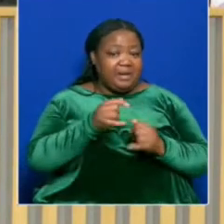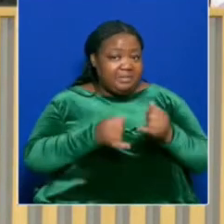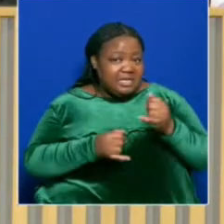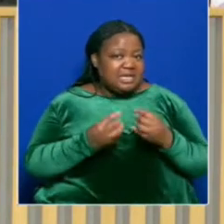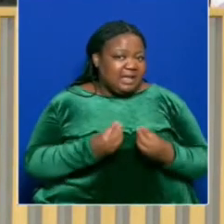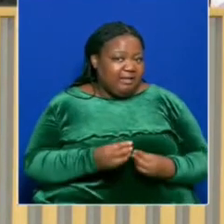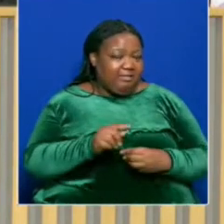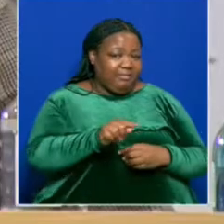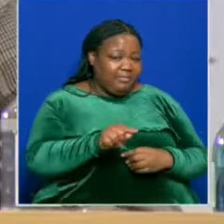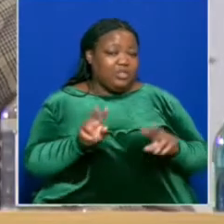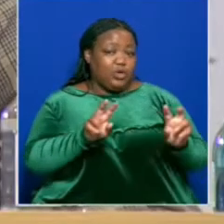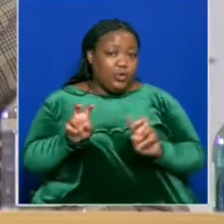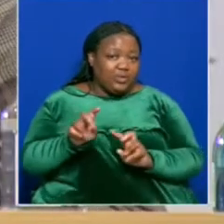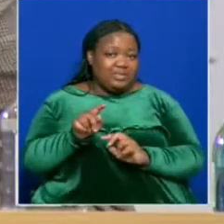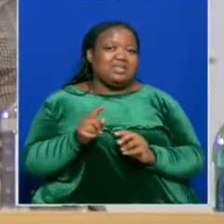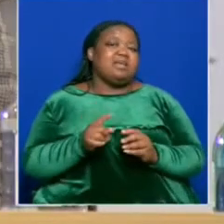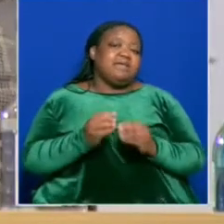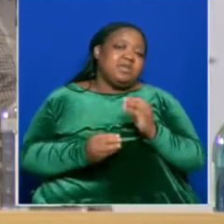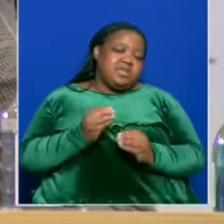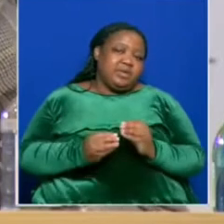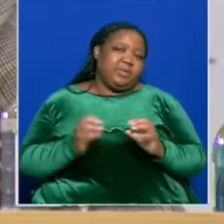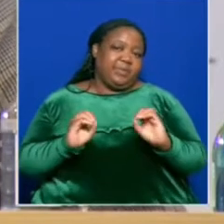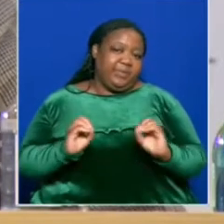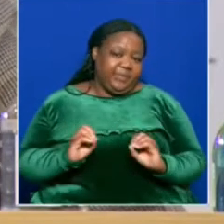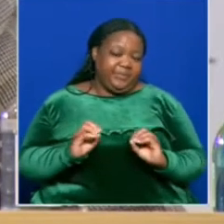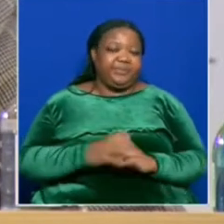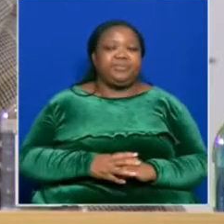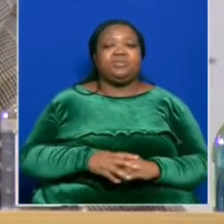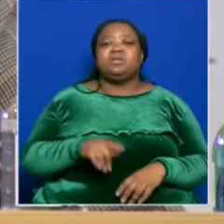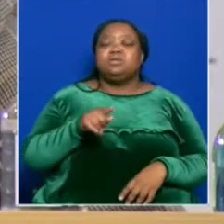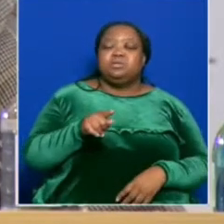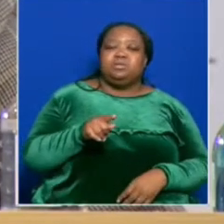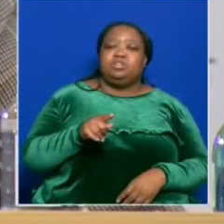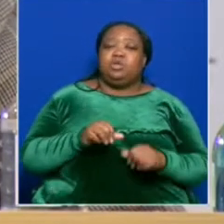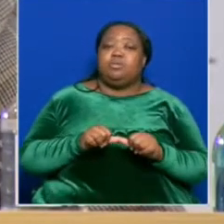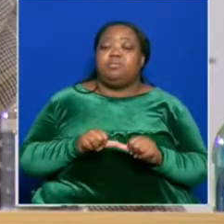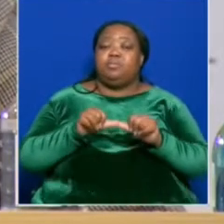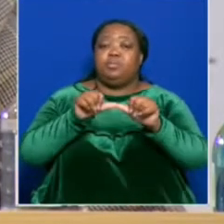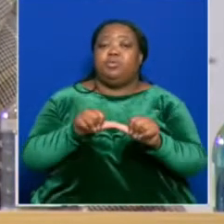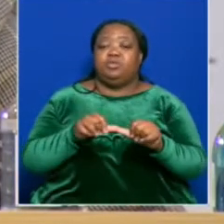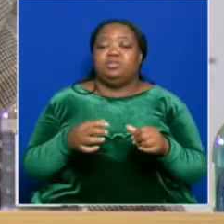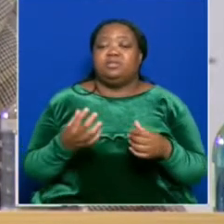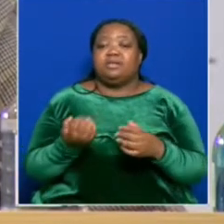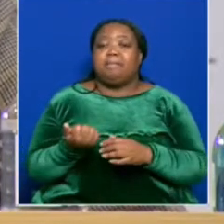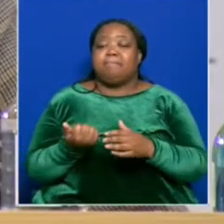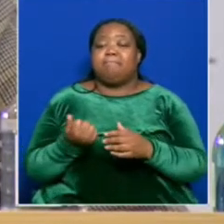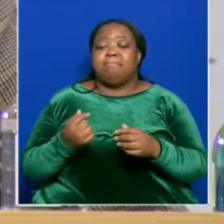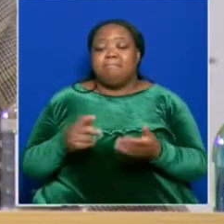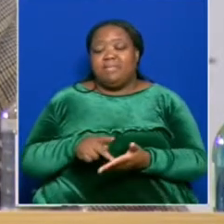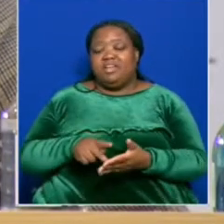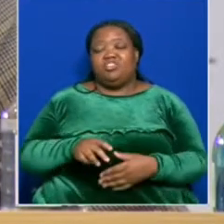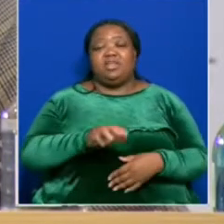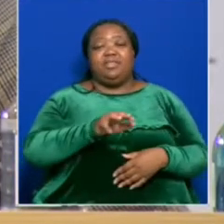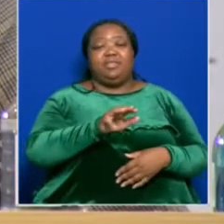had indeed been completed. Nonetheless, we'll then proceed, Chairperson, to page number 395, where they give